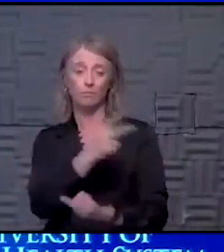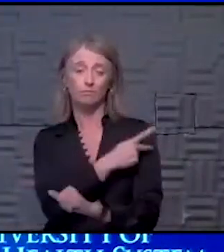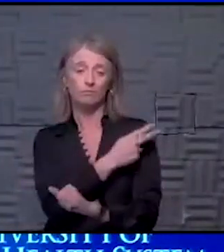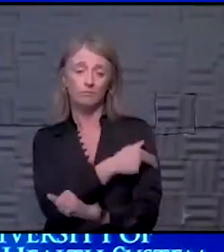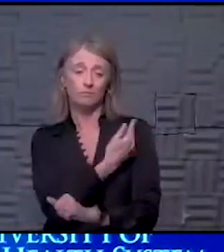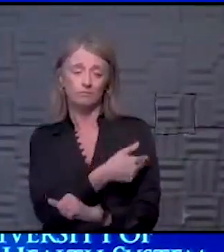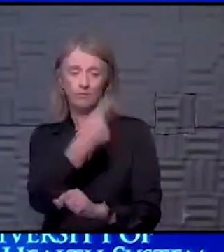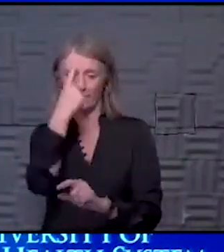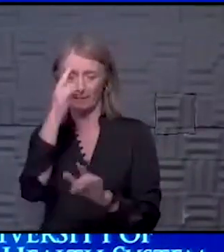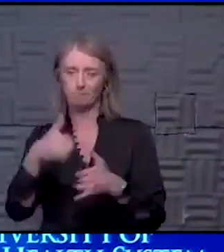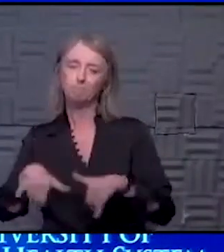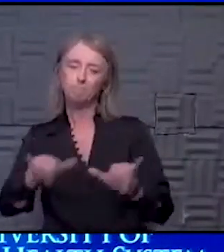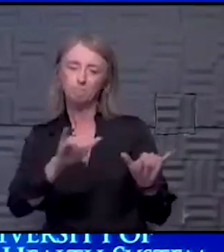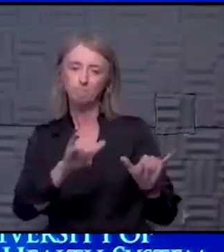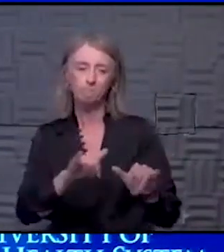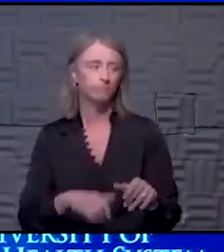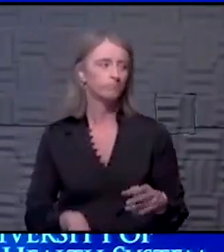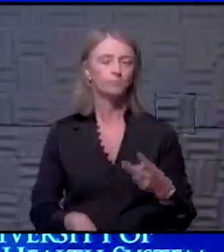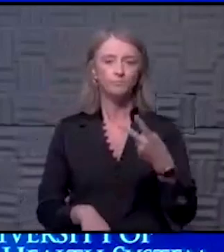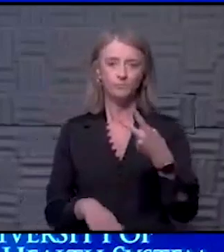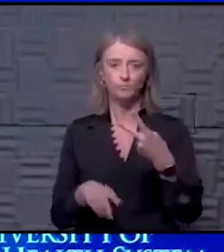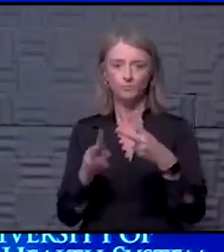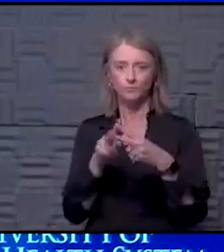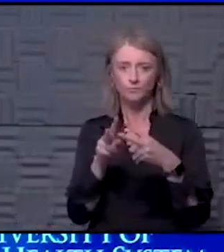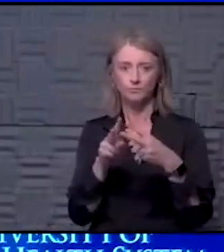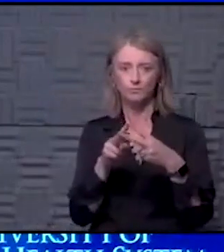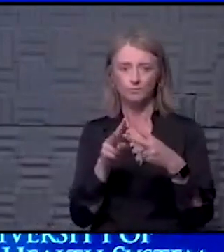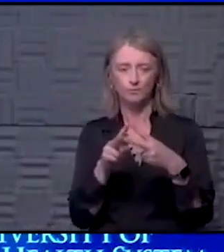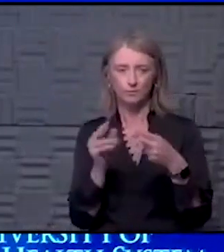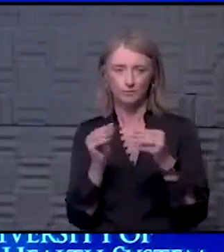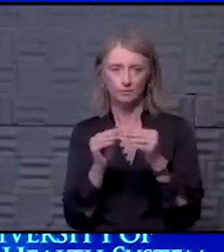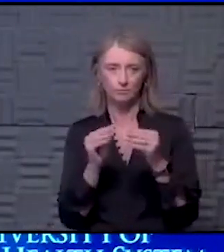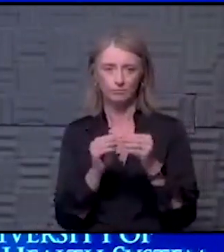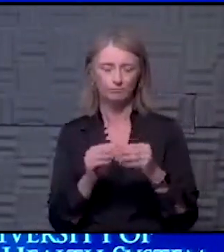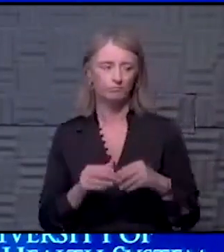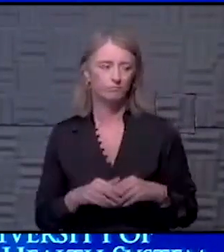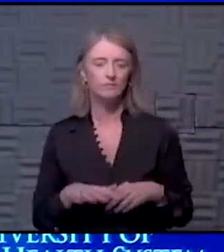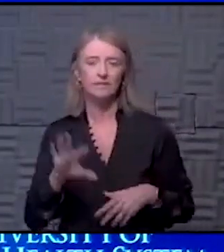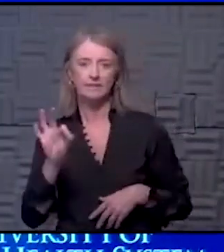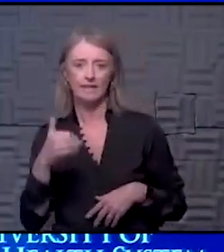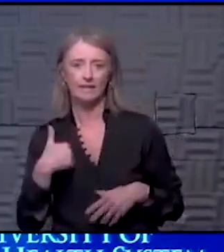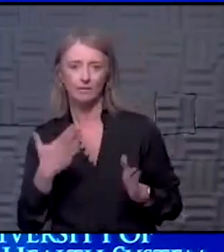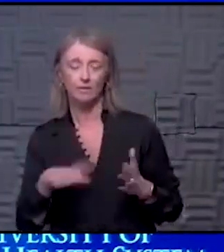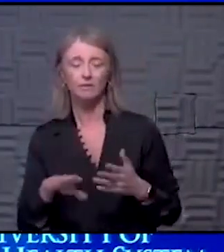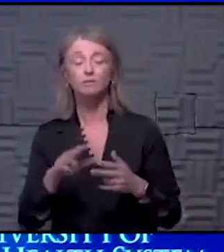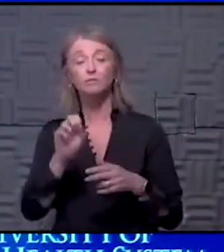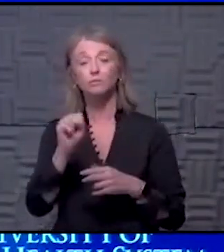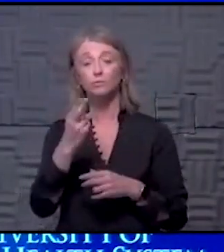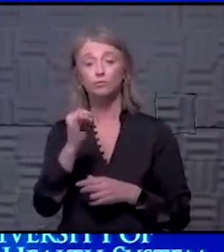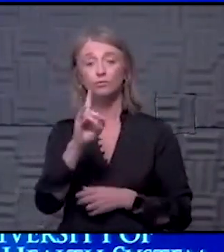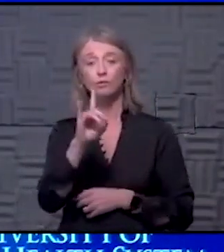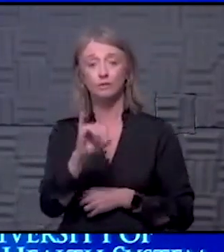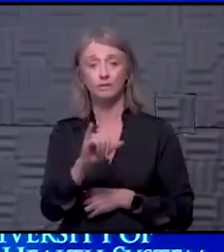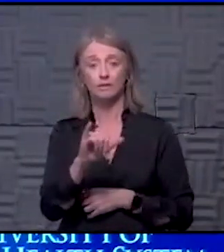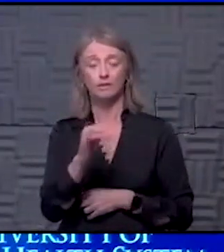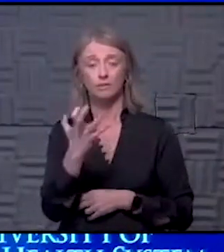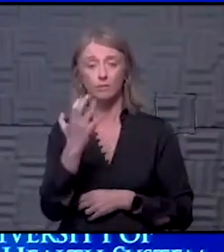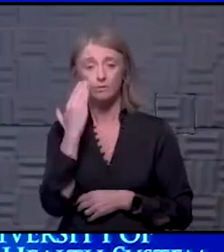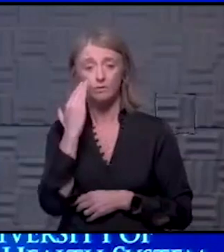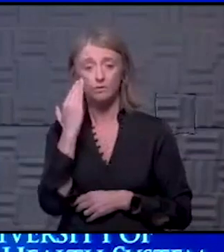hospitals are thinking the same thing. 2 more today questions, and then we'll get to our 9 that we had planned on. Shirley wants to know, would